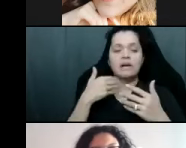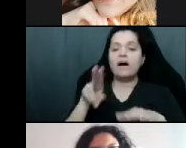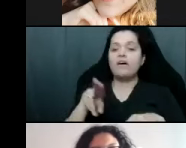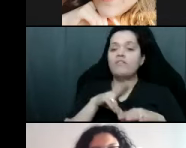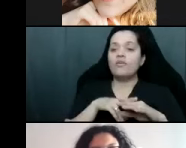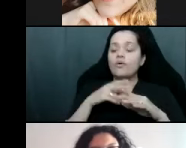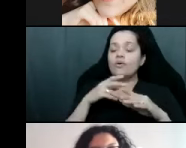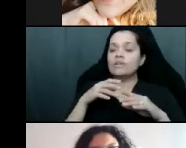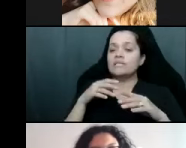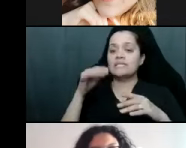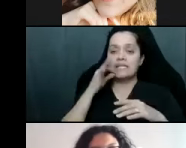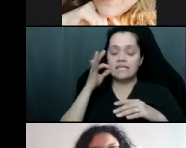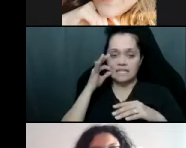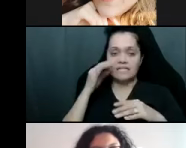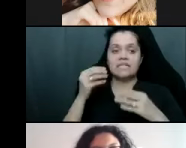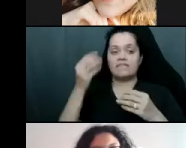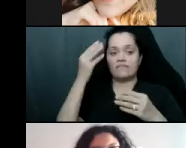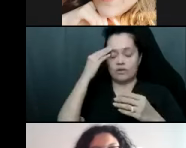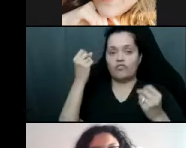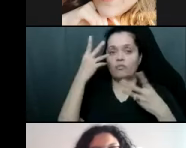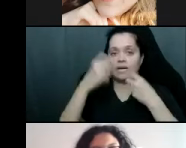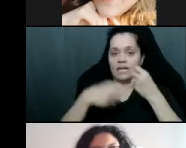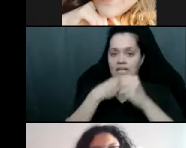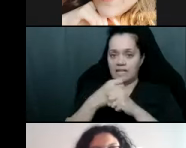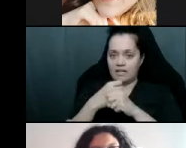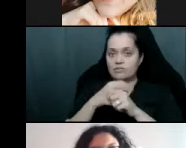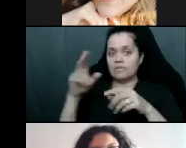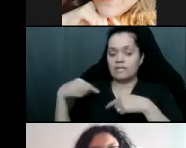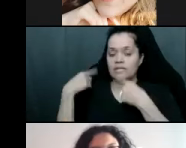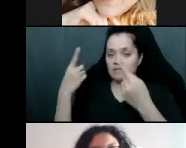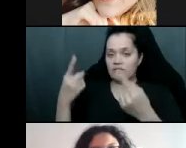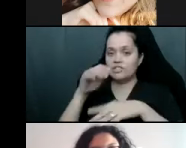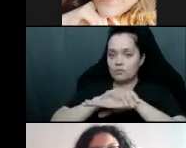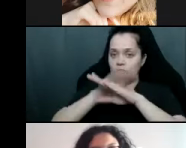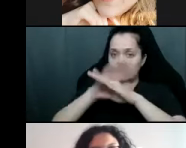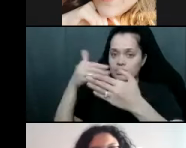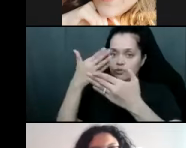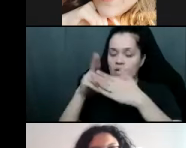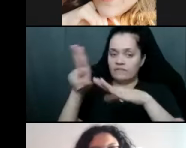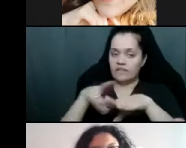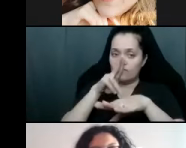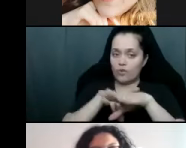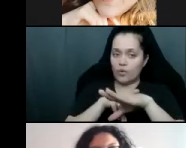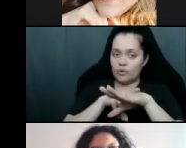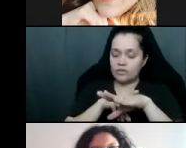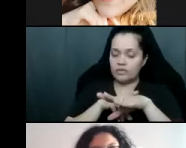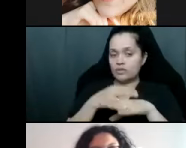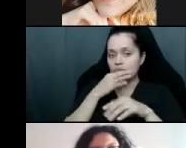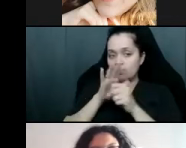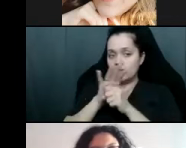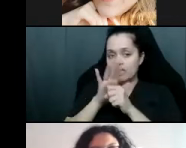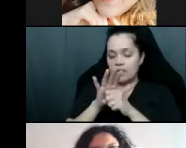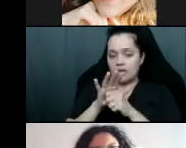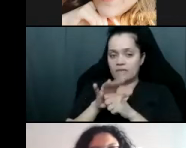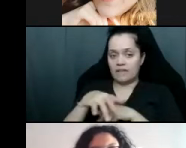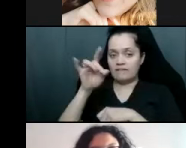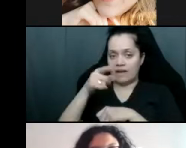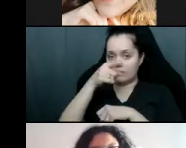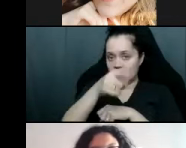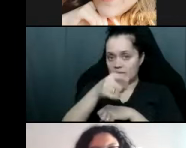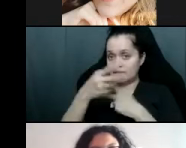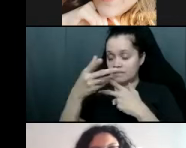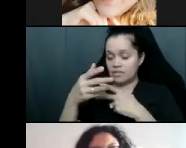these for years and years and years, but then eventually, the British got there, and of course, soon enough, they found some of these.